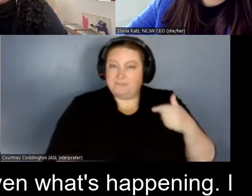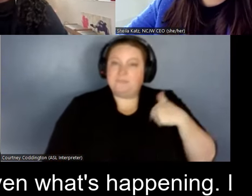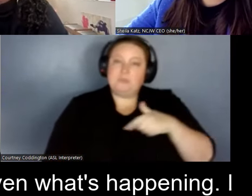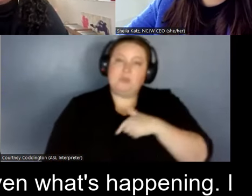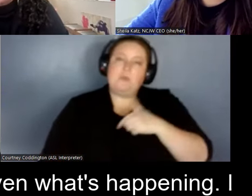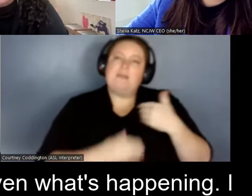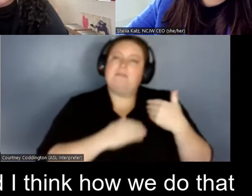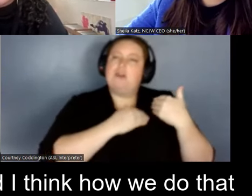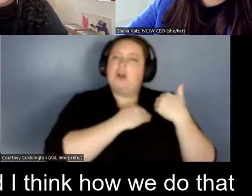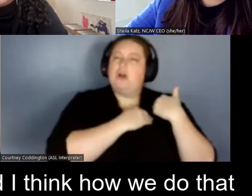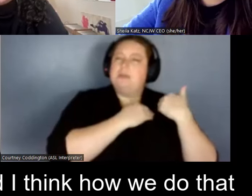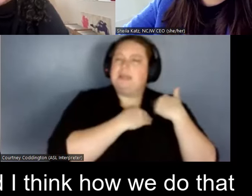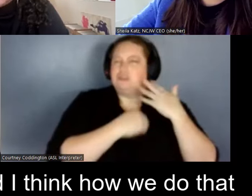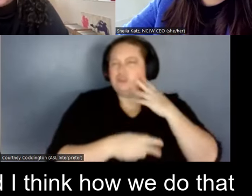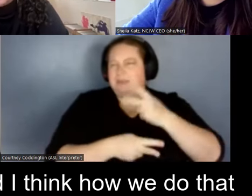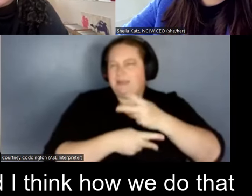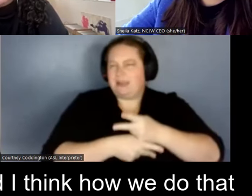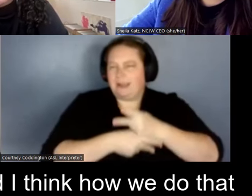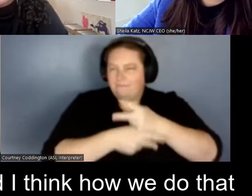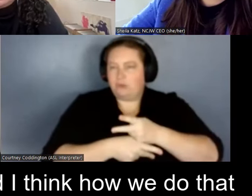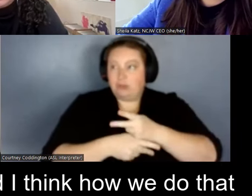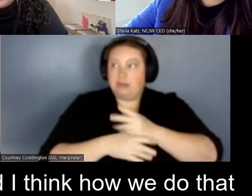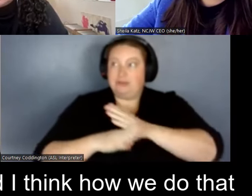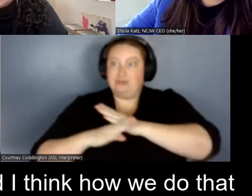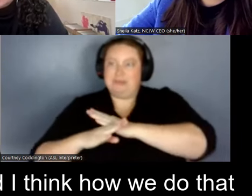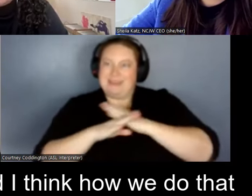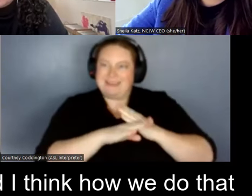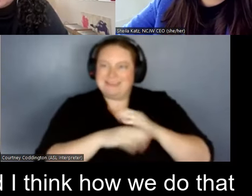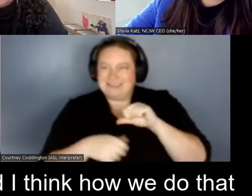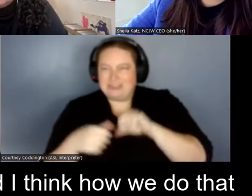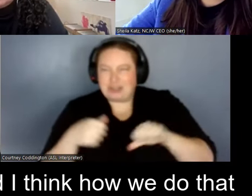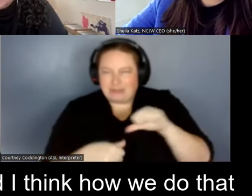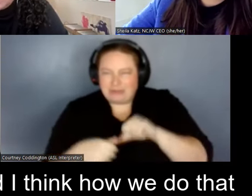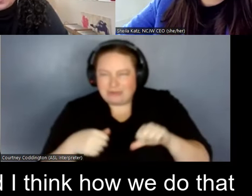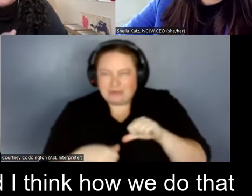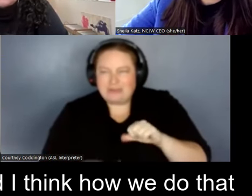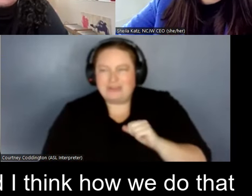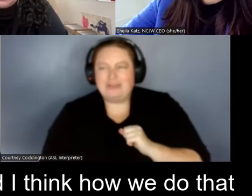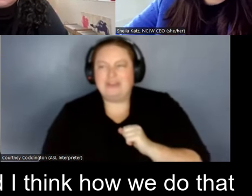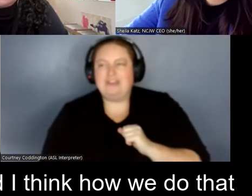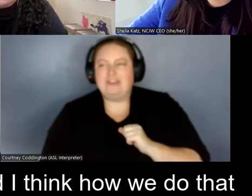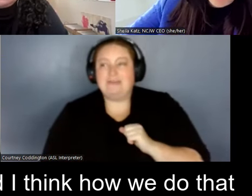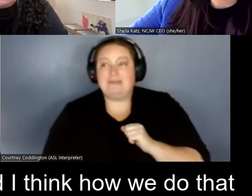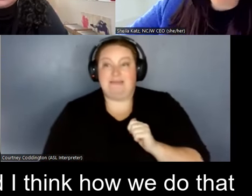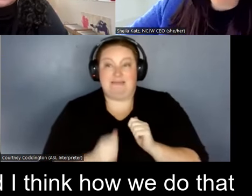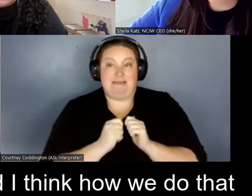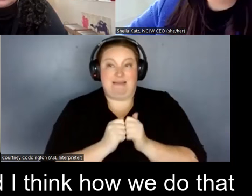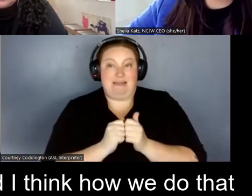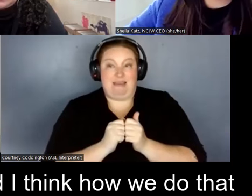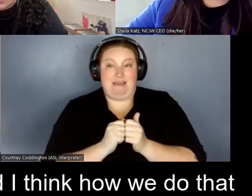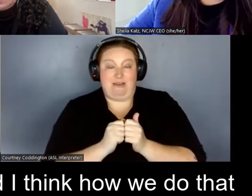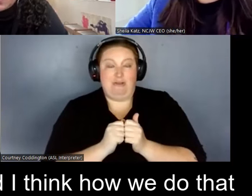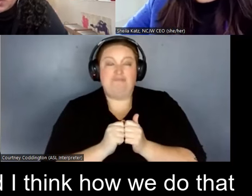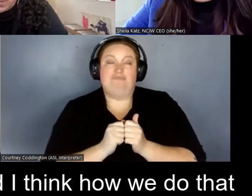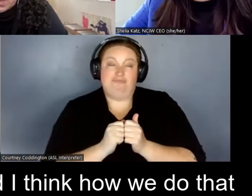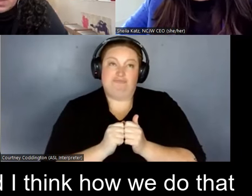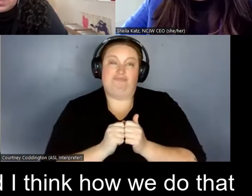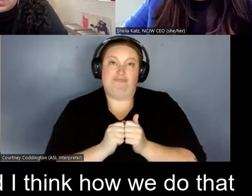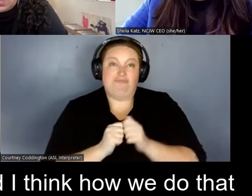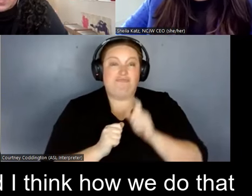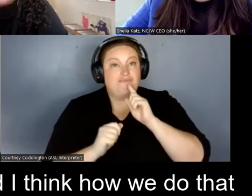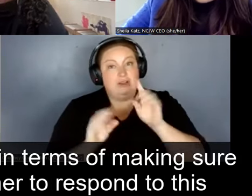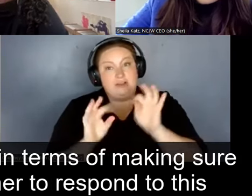to be careful and to protect each other. And I think how we do that is certainly